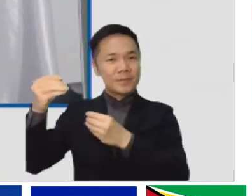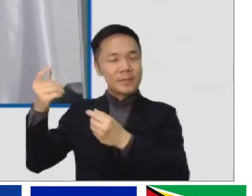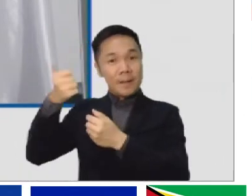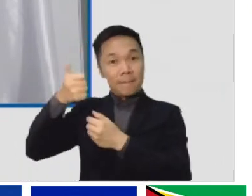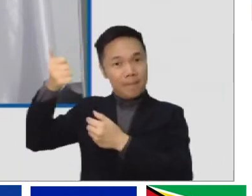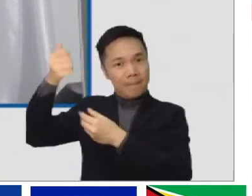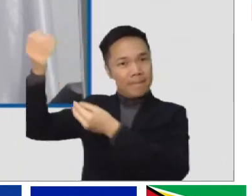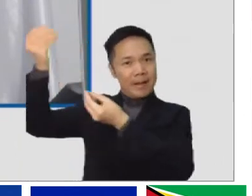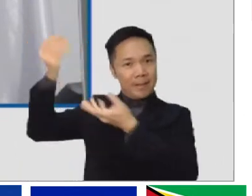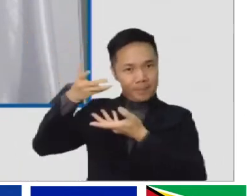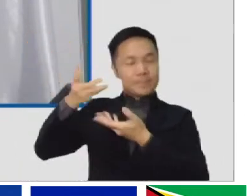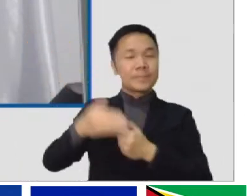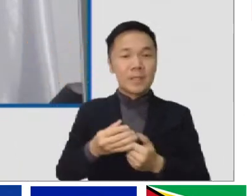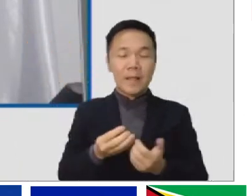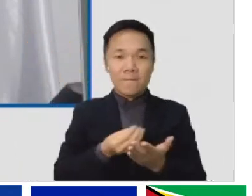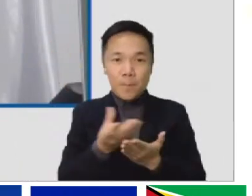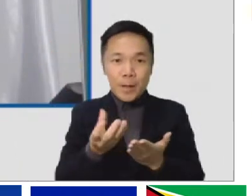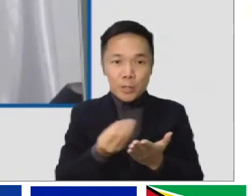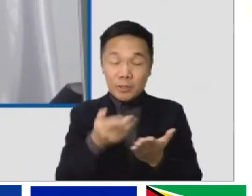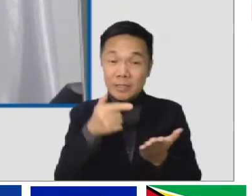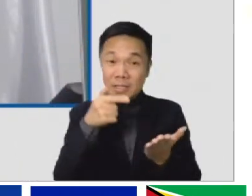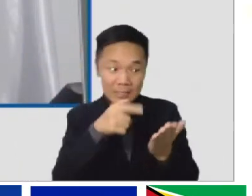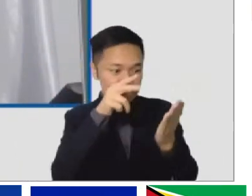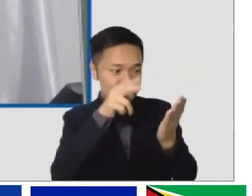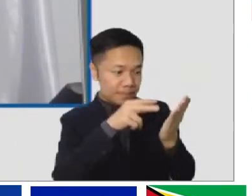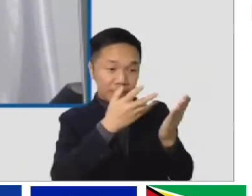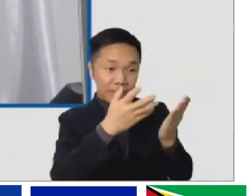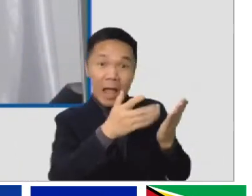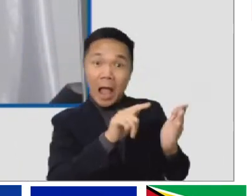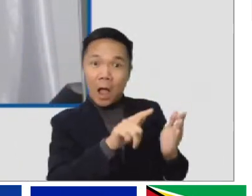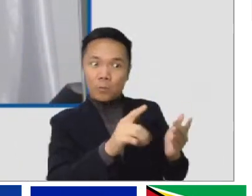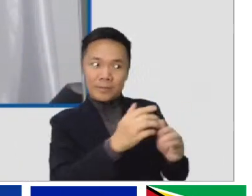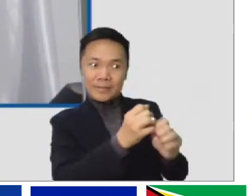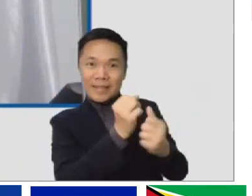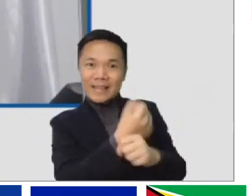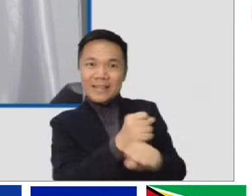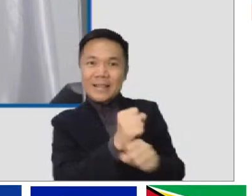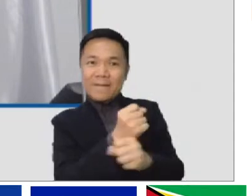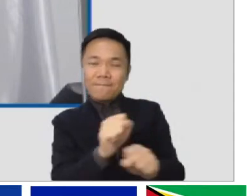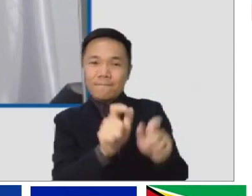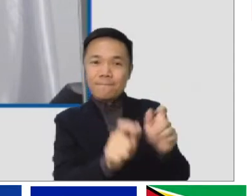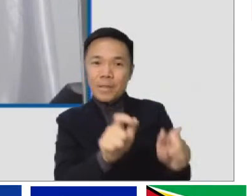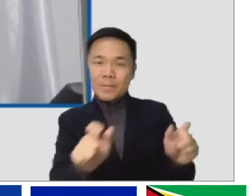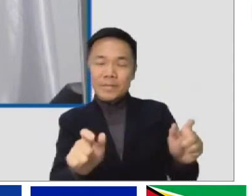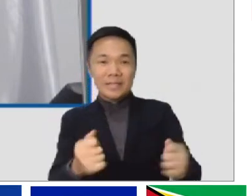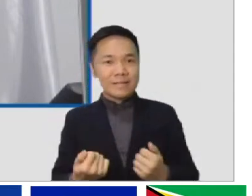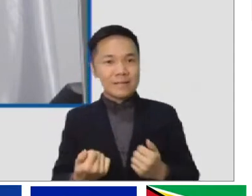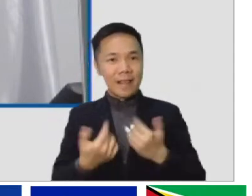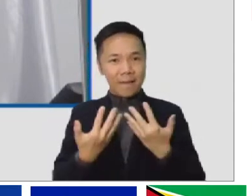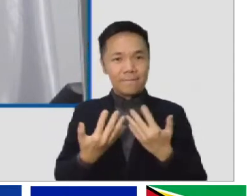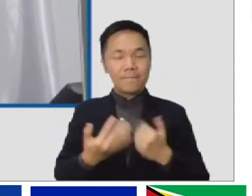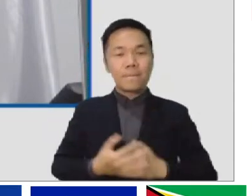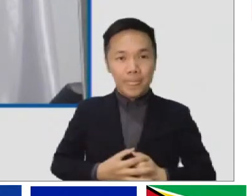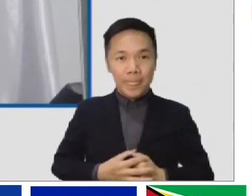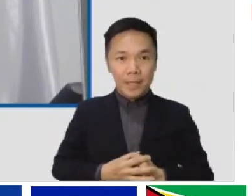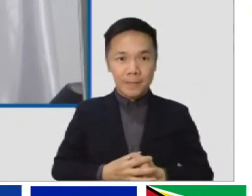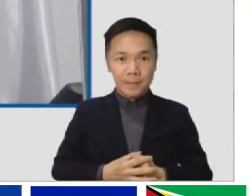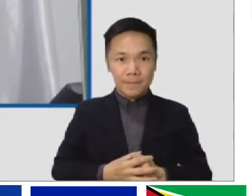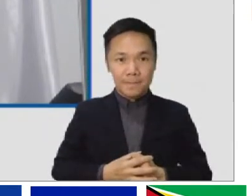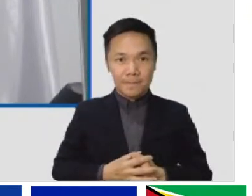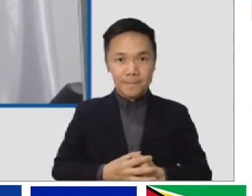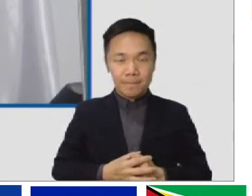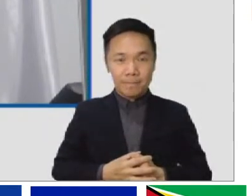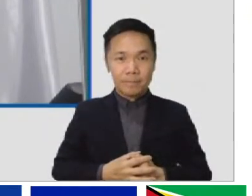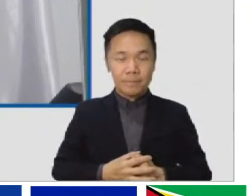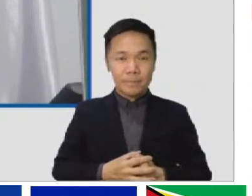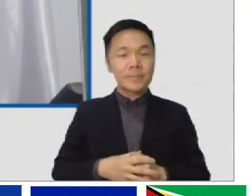to prevent life losses, and we are also working on this to generate, spread out,